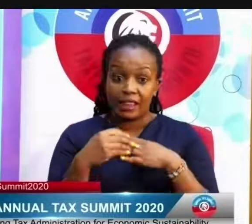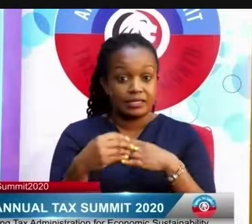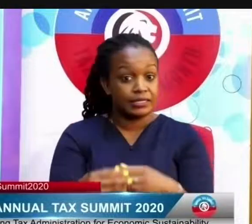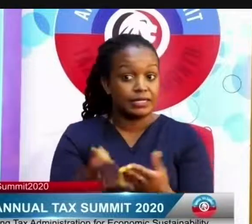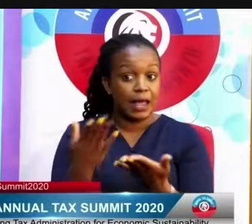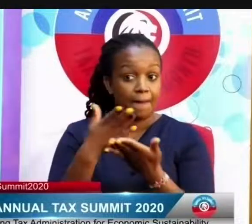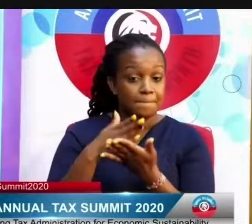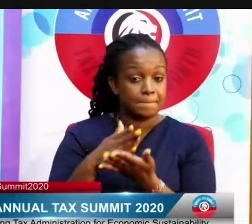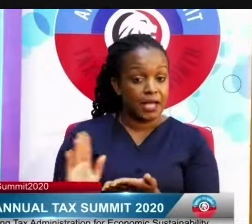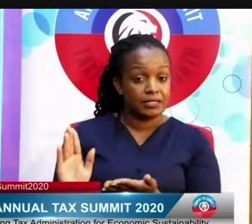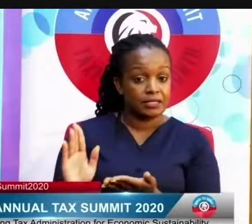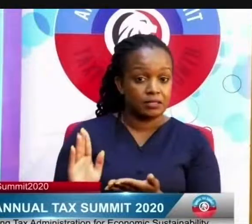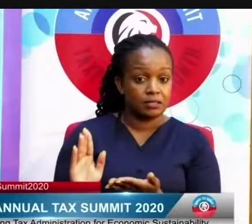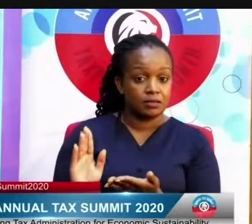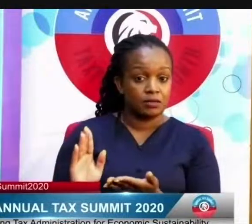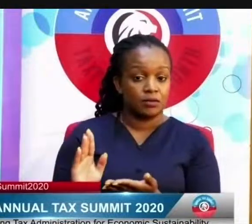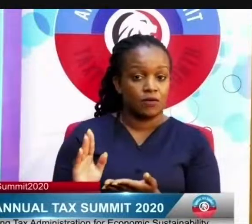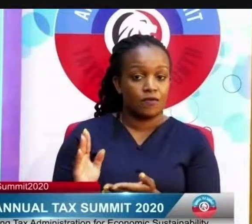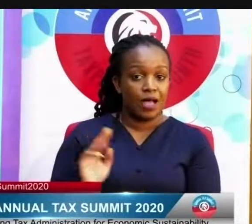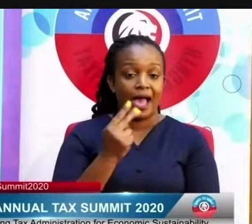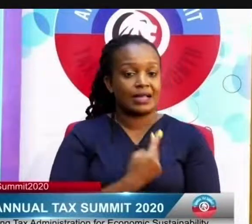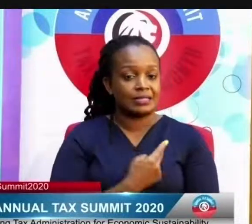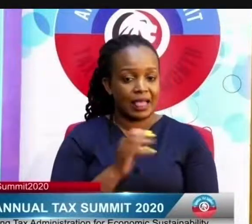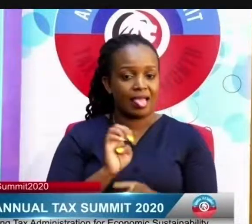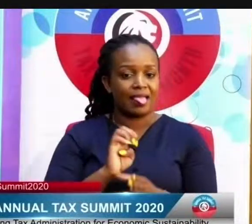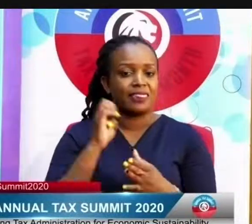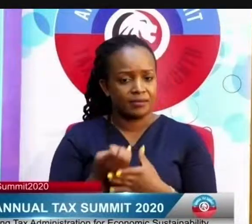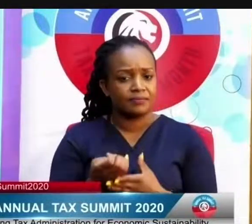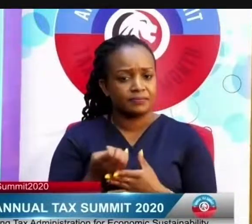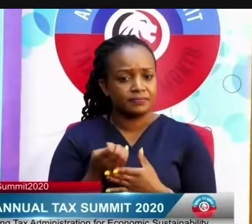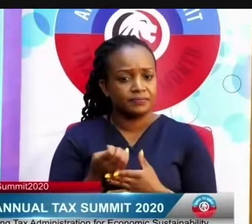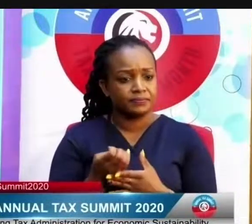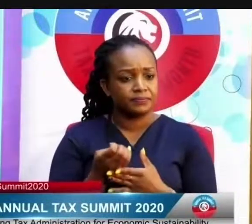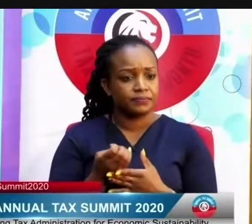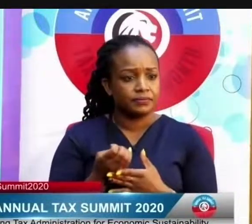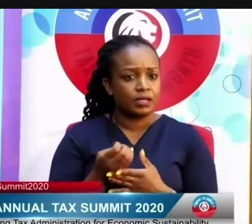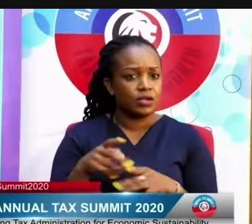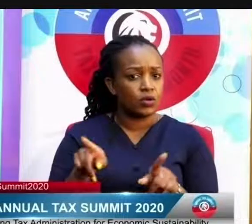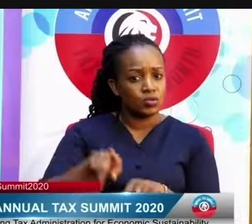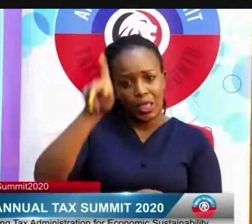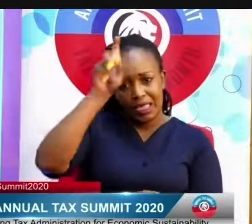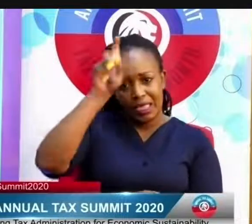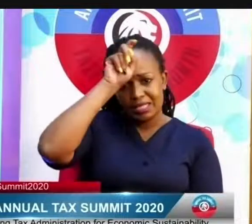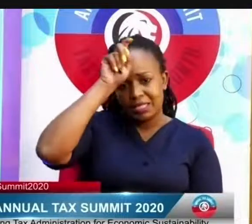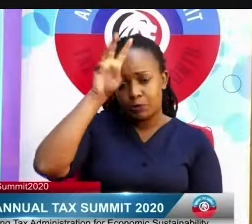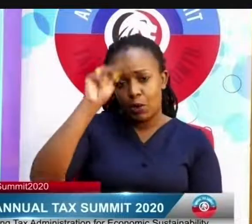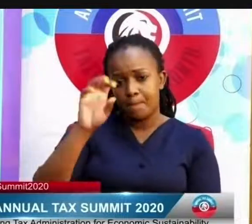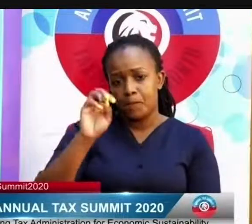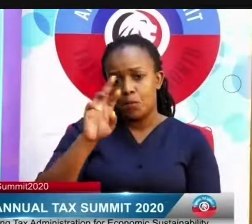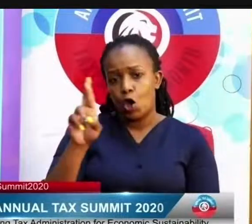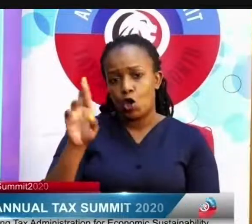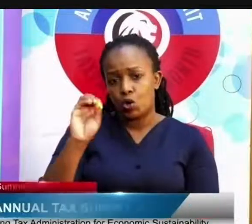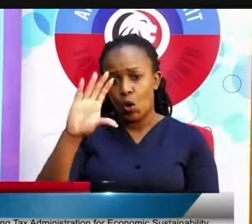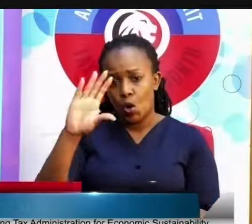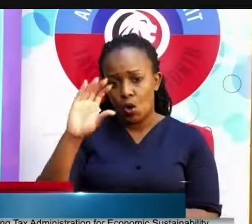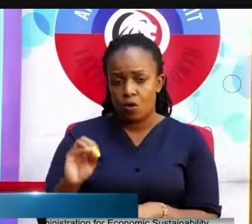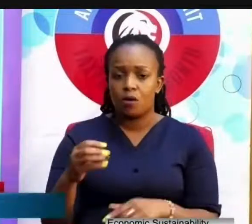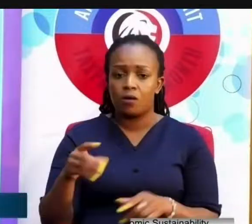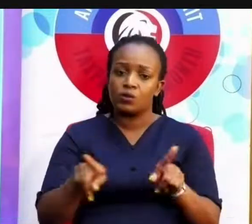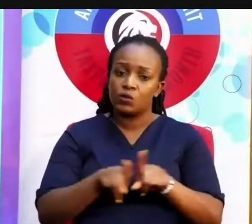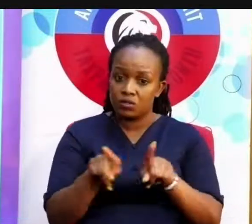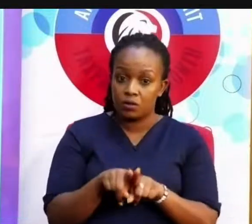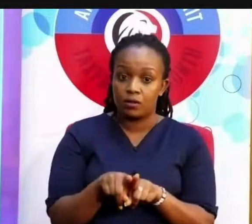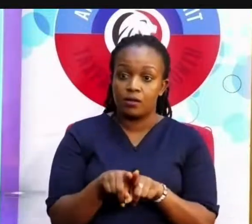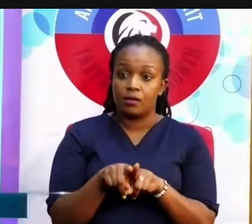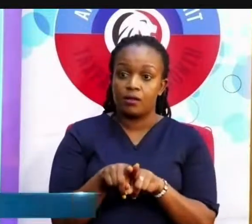responsibility in ATA, oh, of course, Morocco and Egypt as well. Egypt post their own